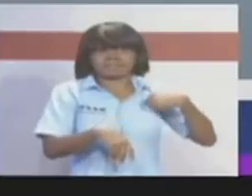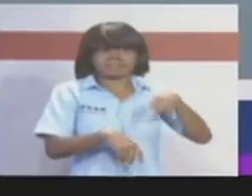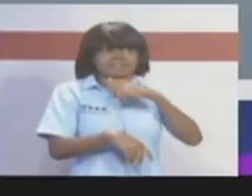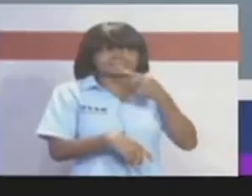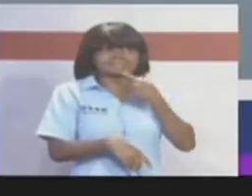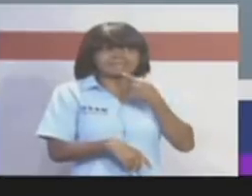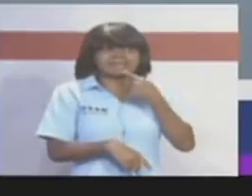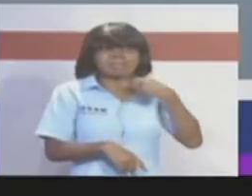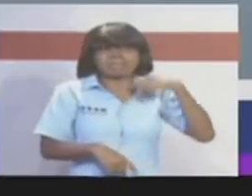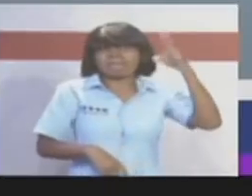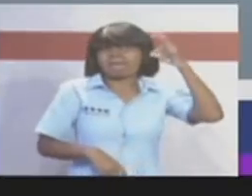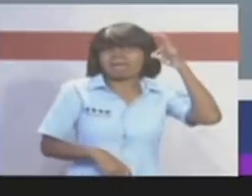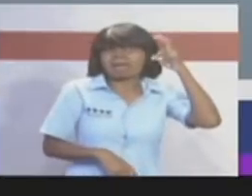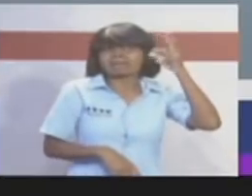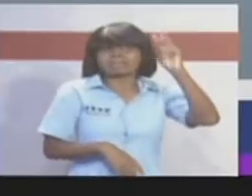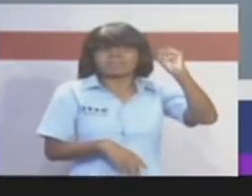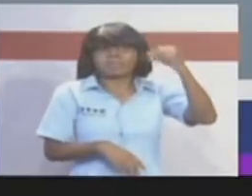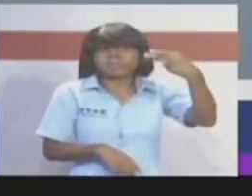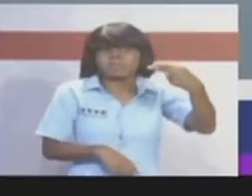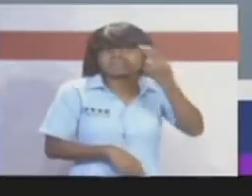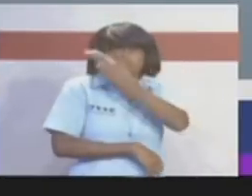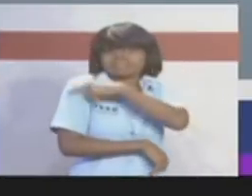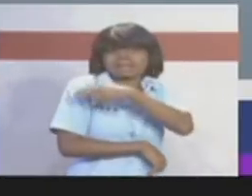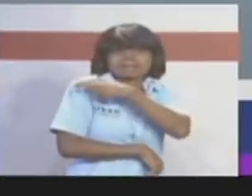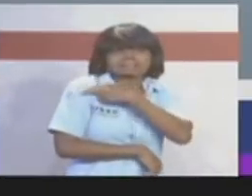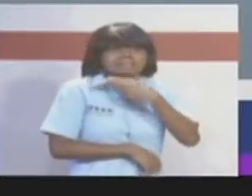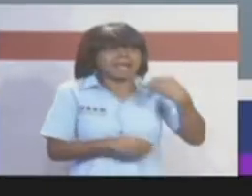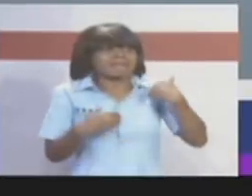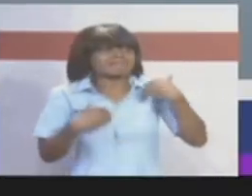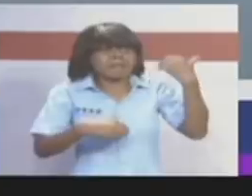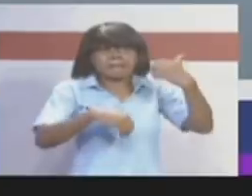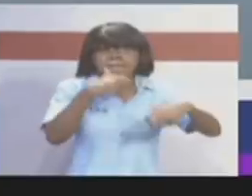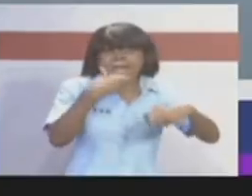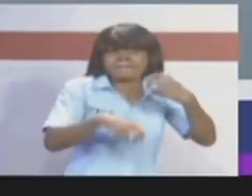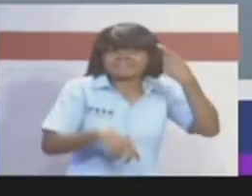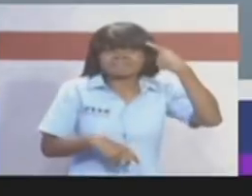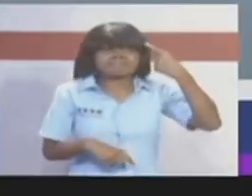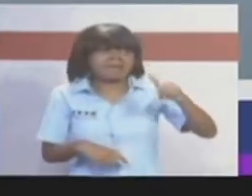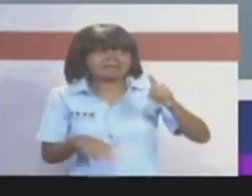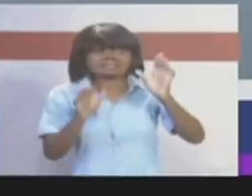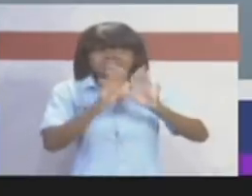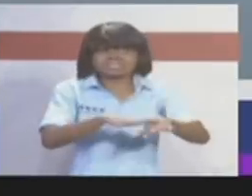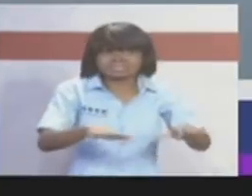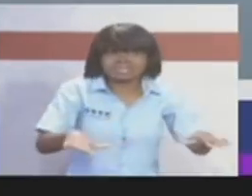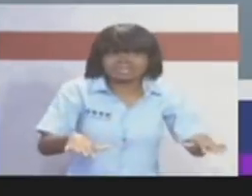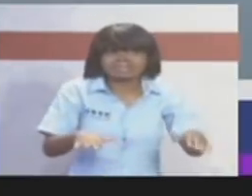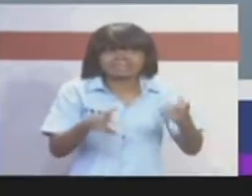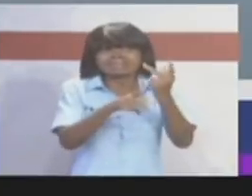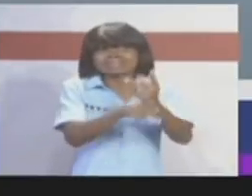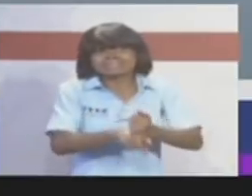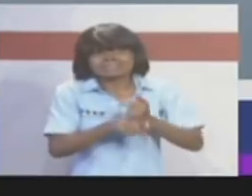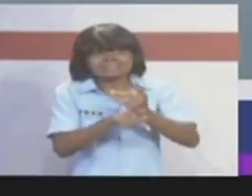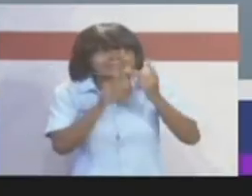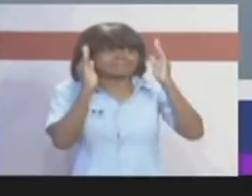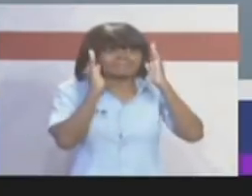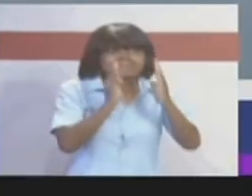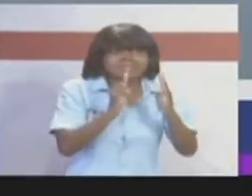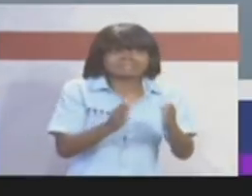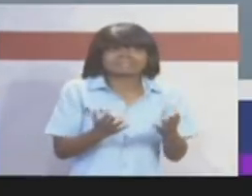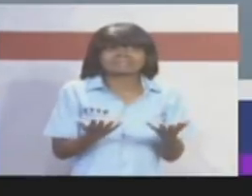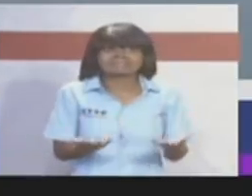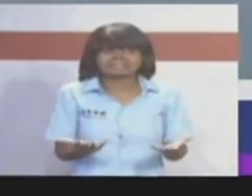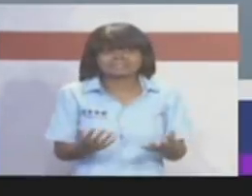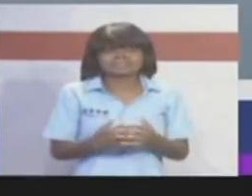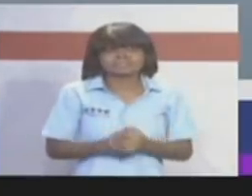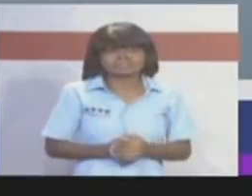Sciences Complex where there might be problems for children in the pediatric care to get attention that they need at this moment. Just wanted to